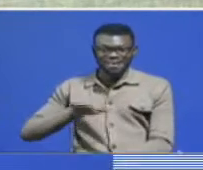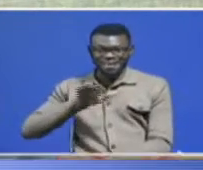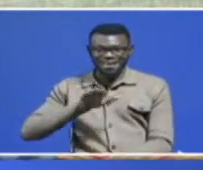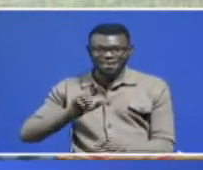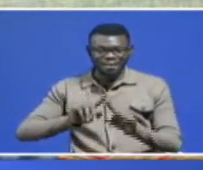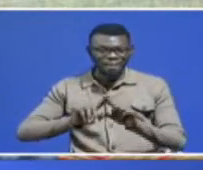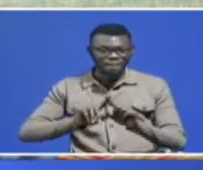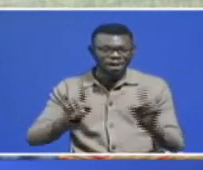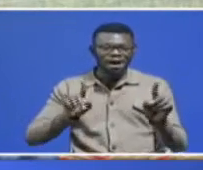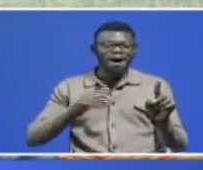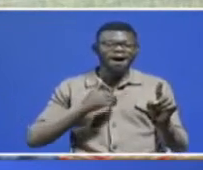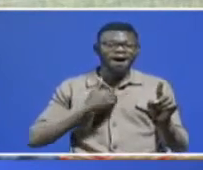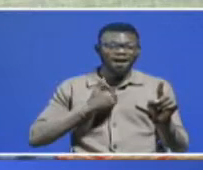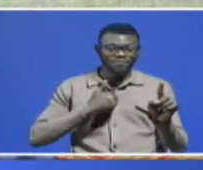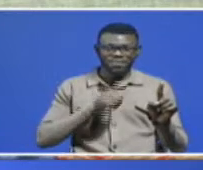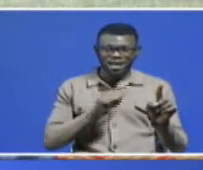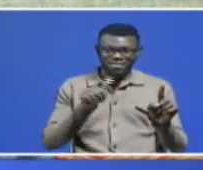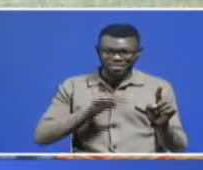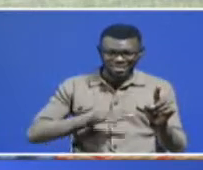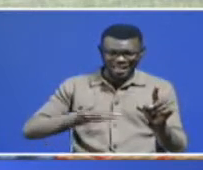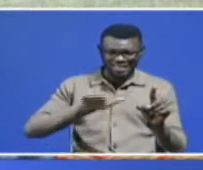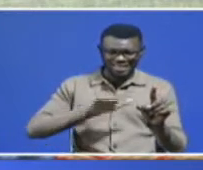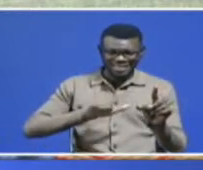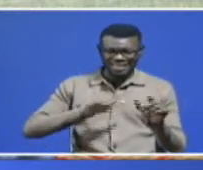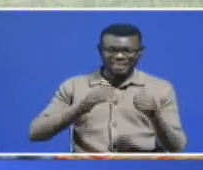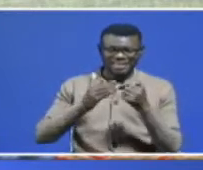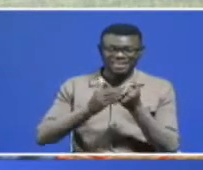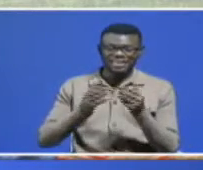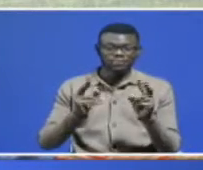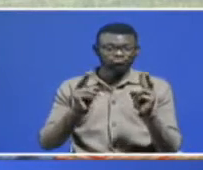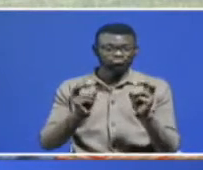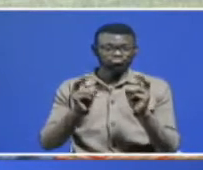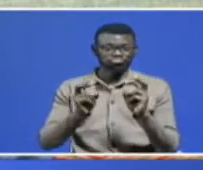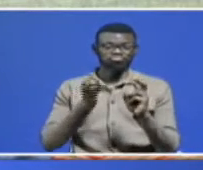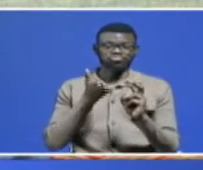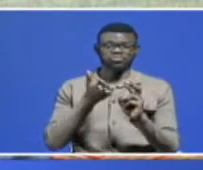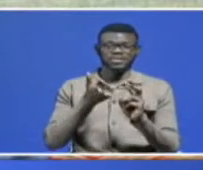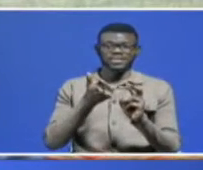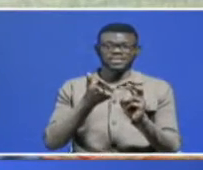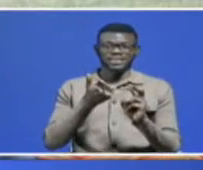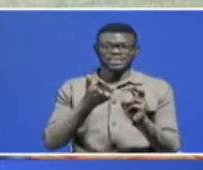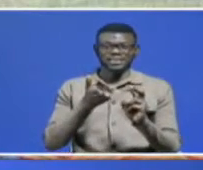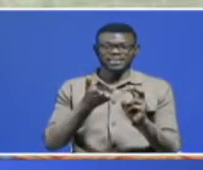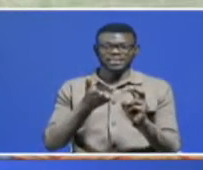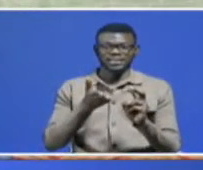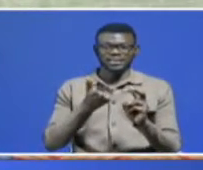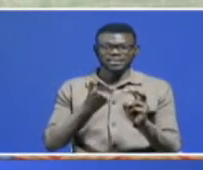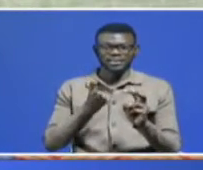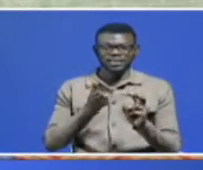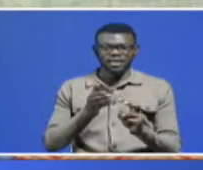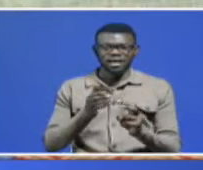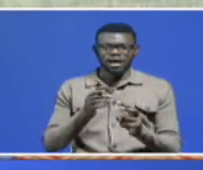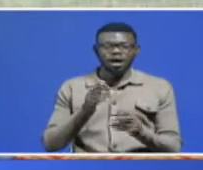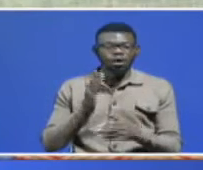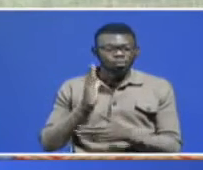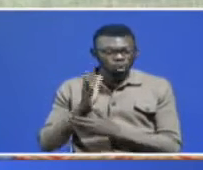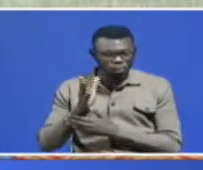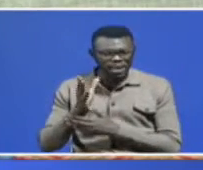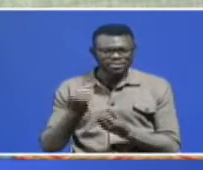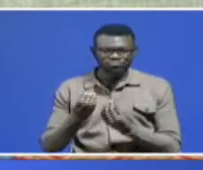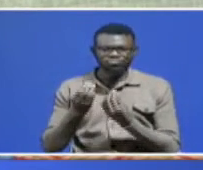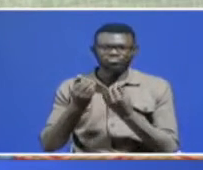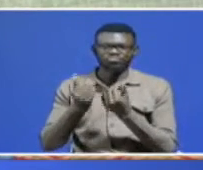aspects of the 9-point agenda, or some items among the 9, which are going to be covered